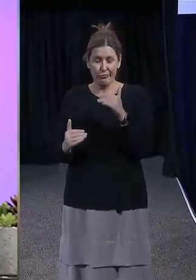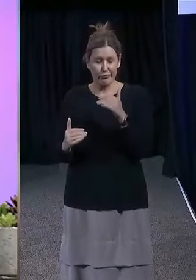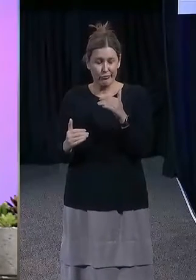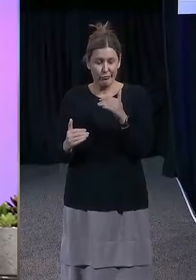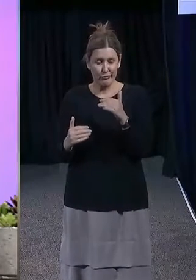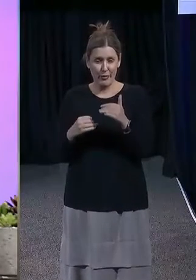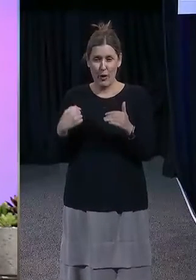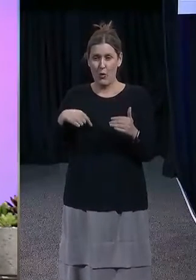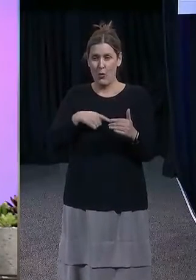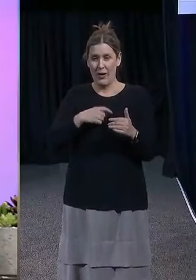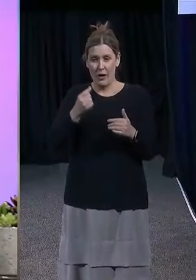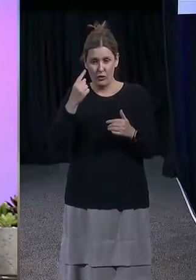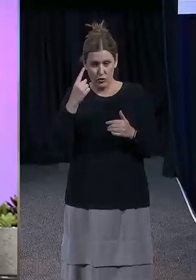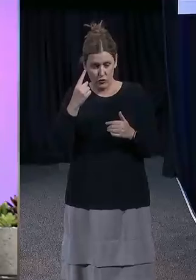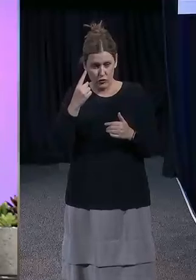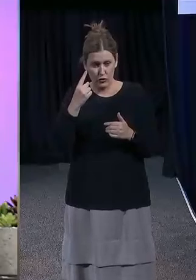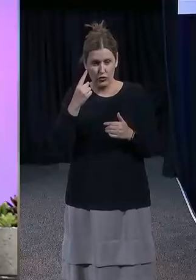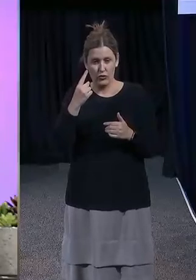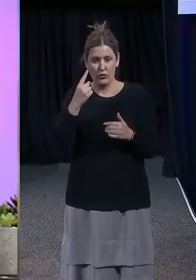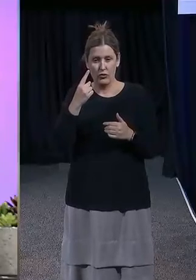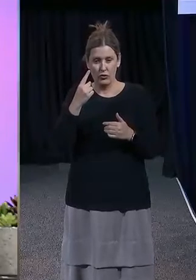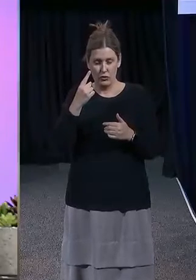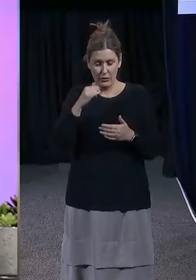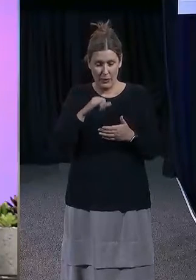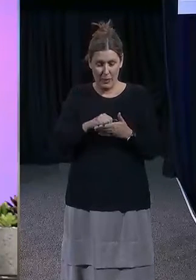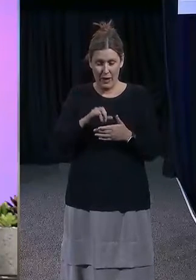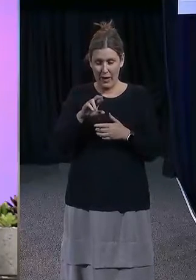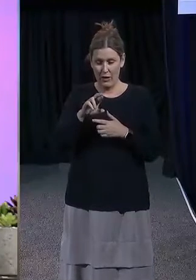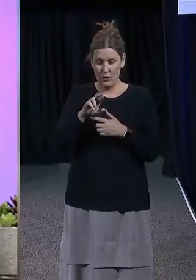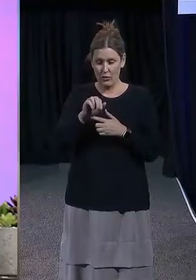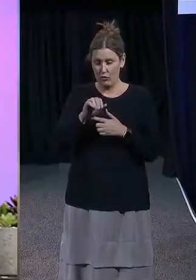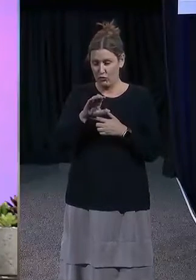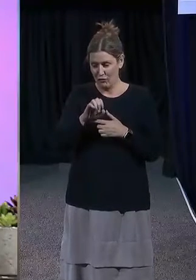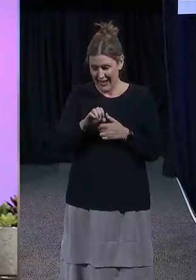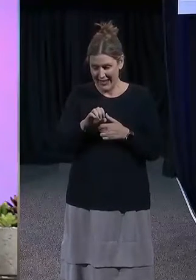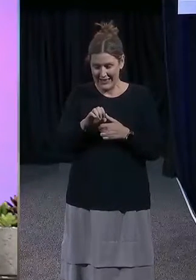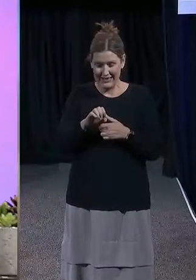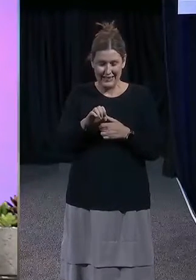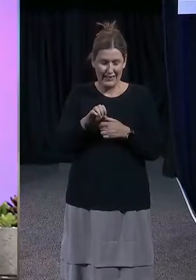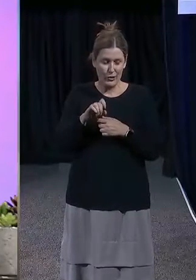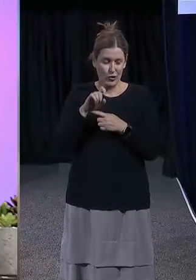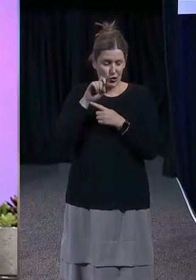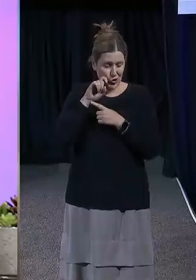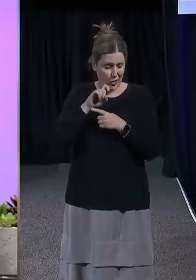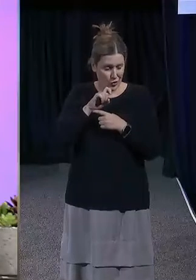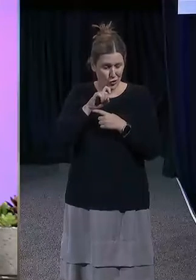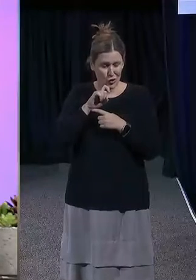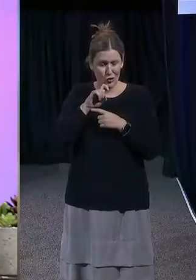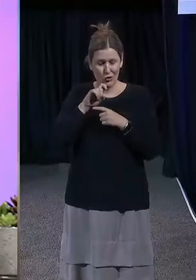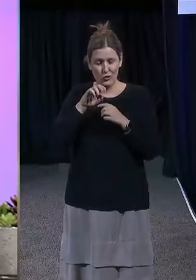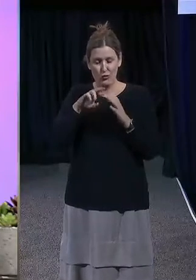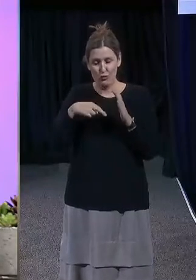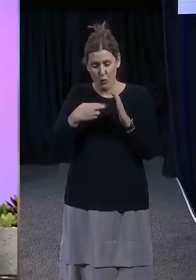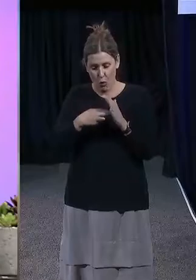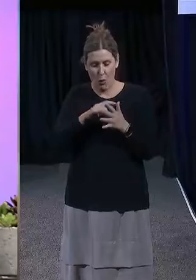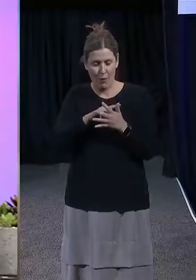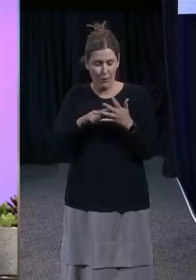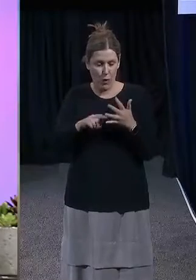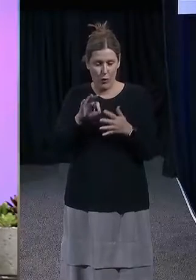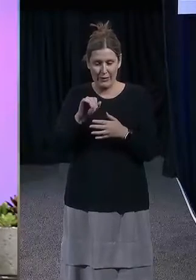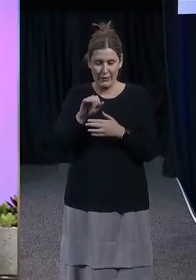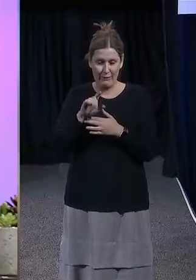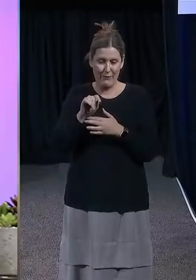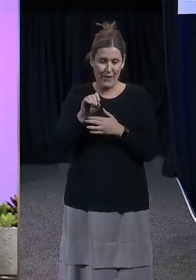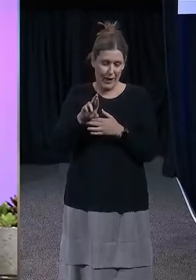we understand that race concordance, gender concordance, other factors that are concordant